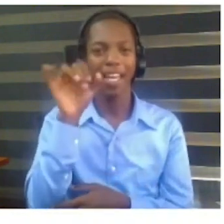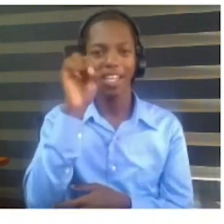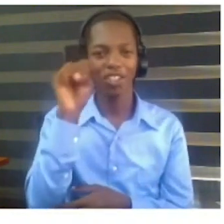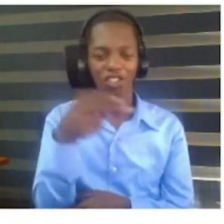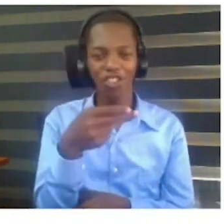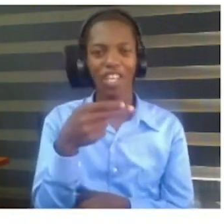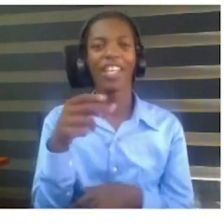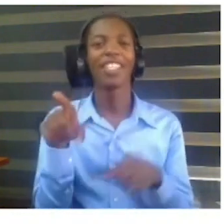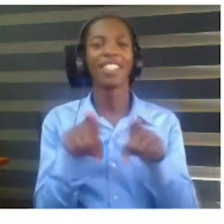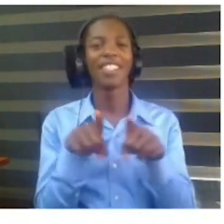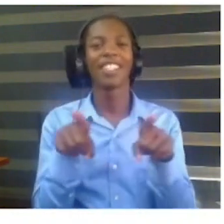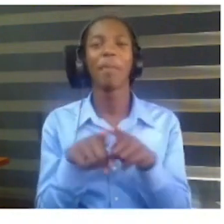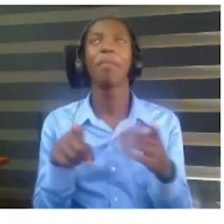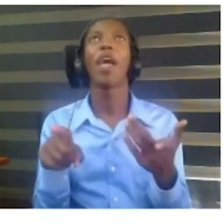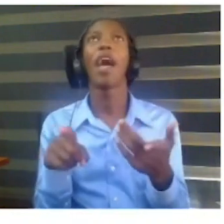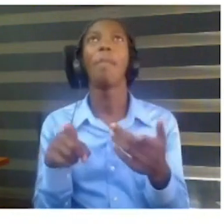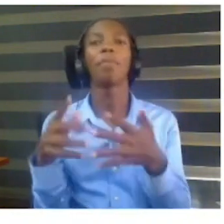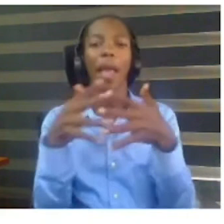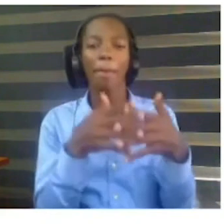American Sign Language.